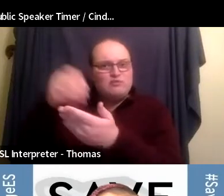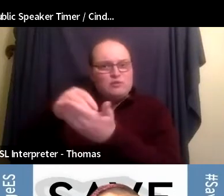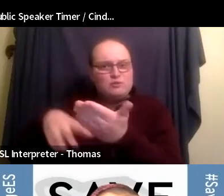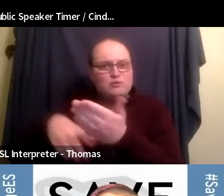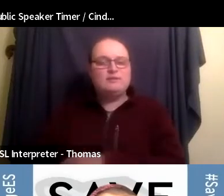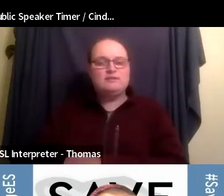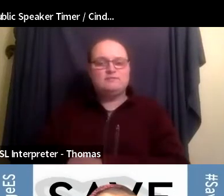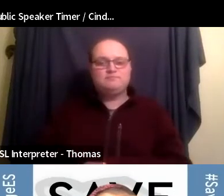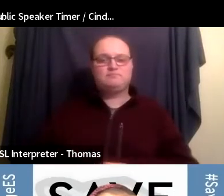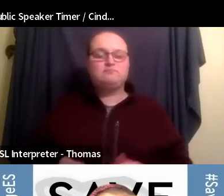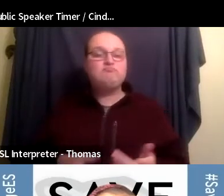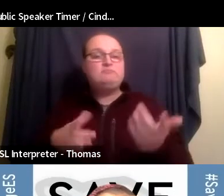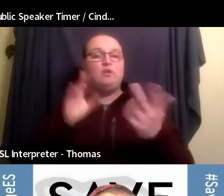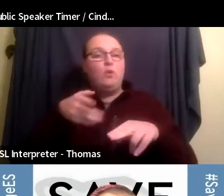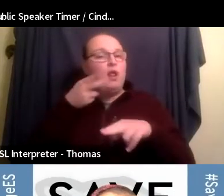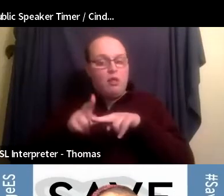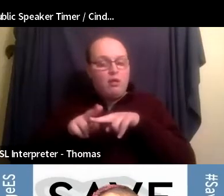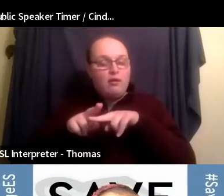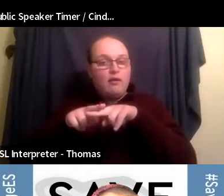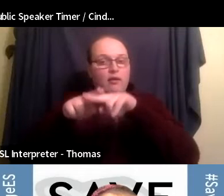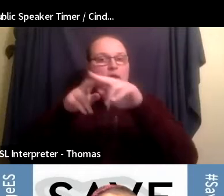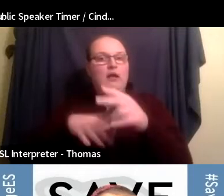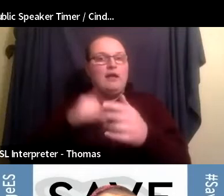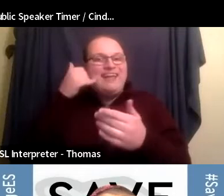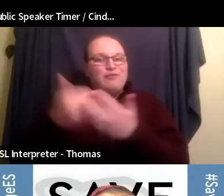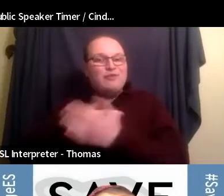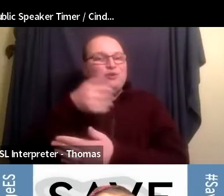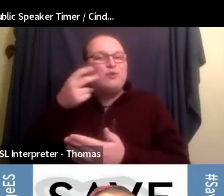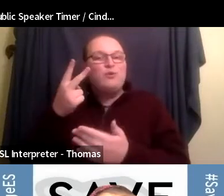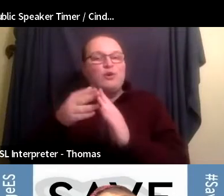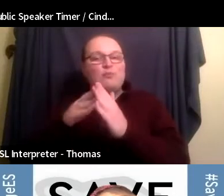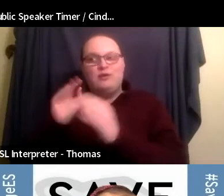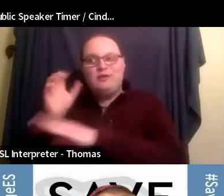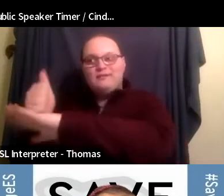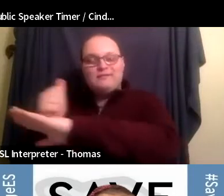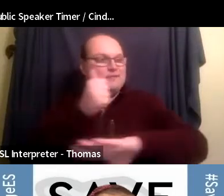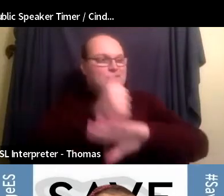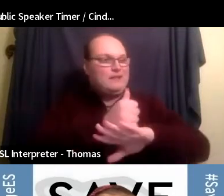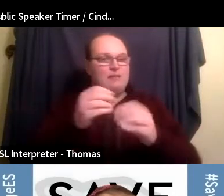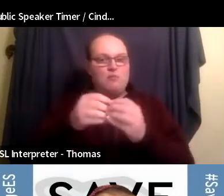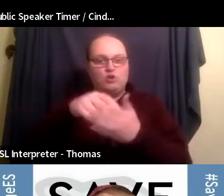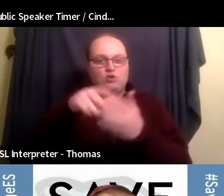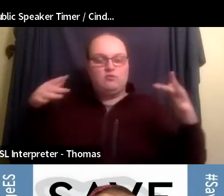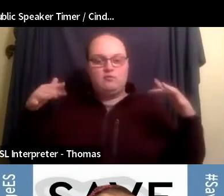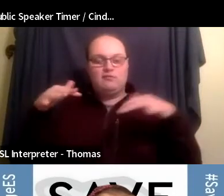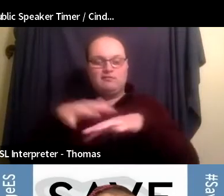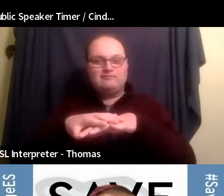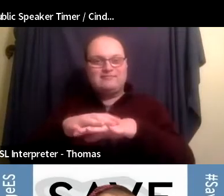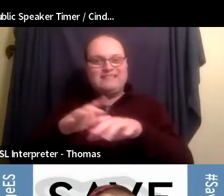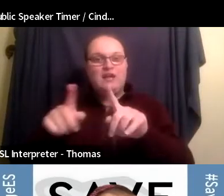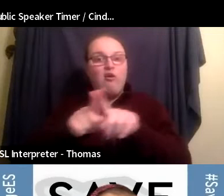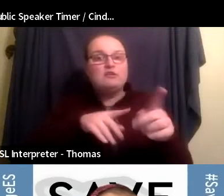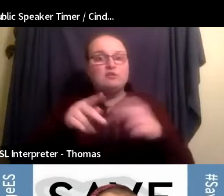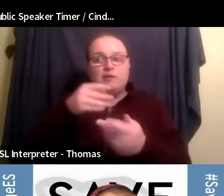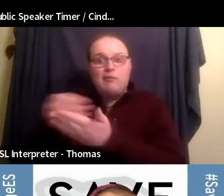will continue to climb with children from the new developments and younger families buying homes turning over in our neighborhoods. In the future, this